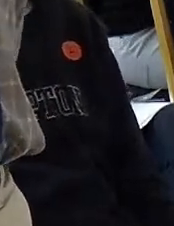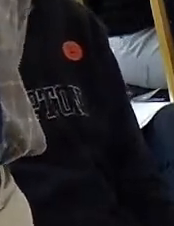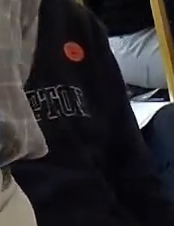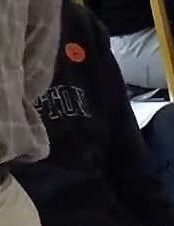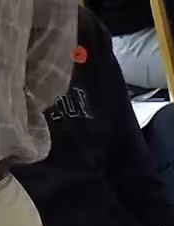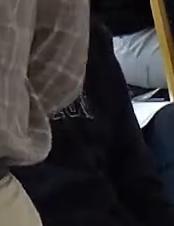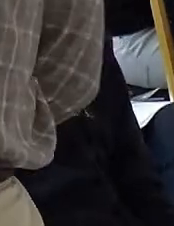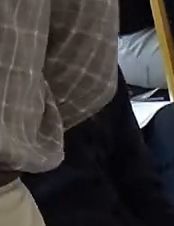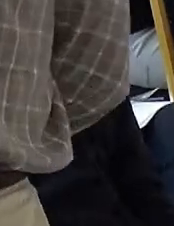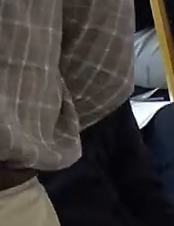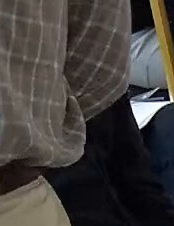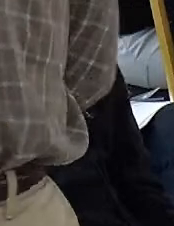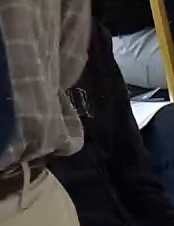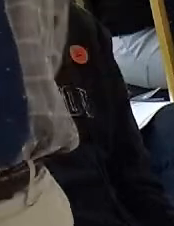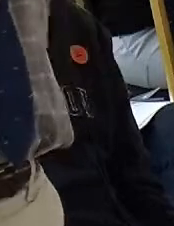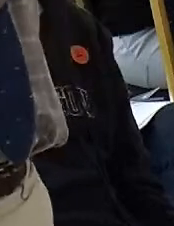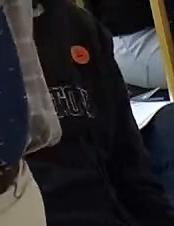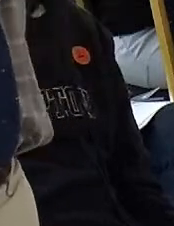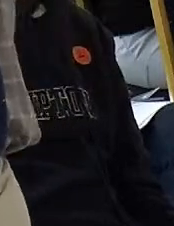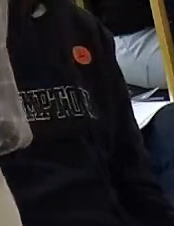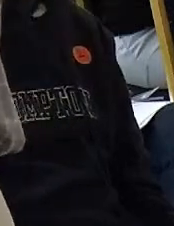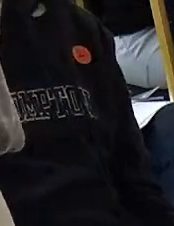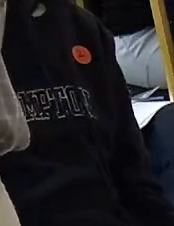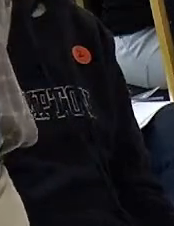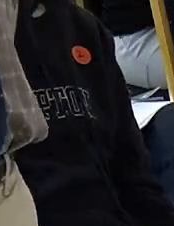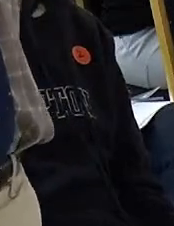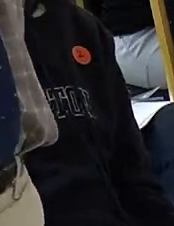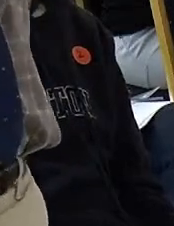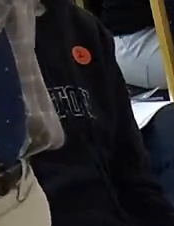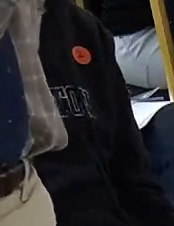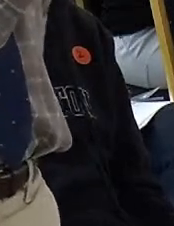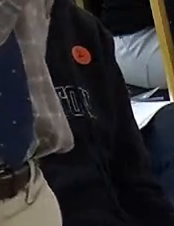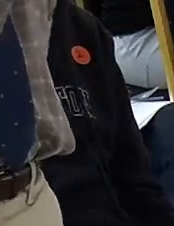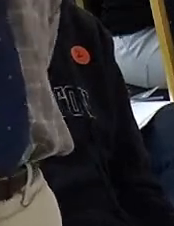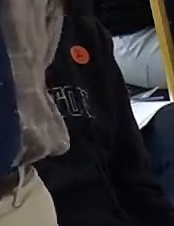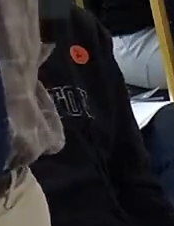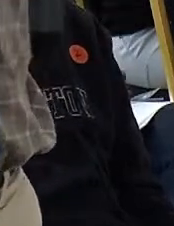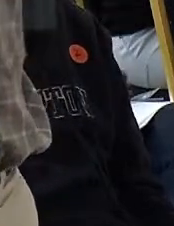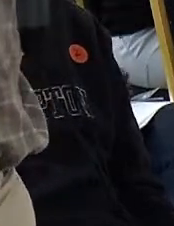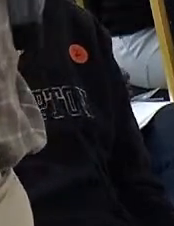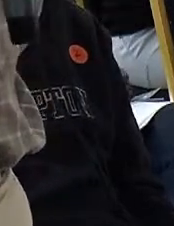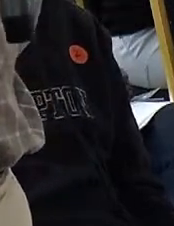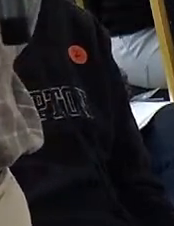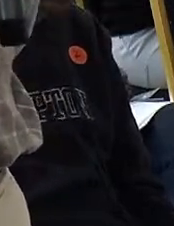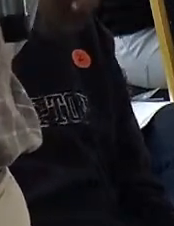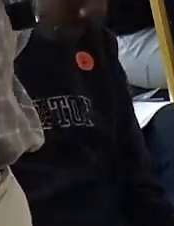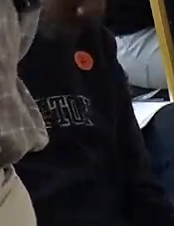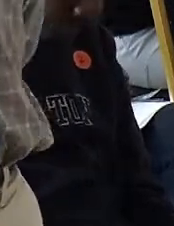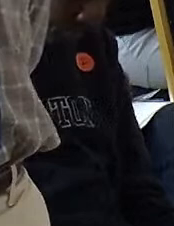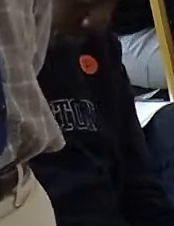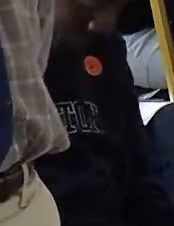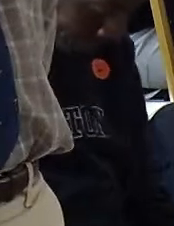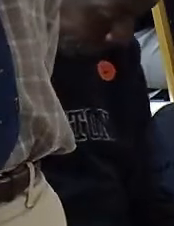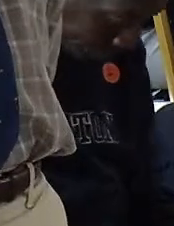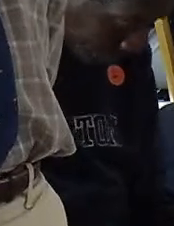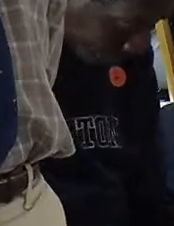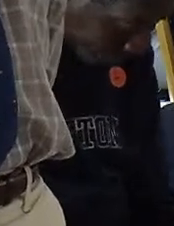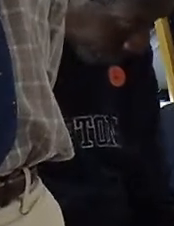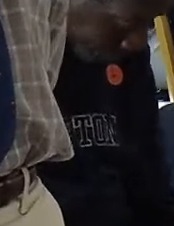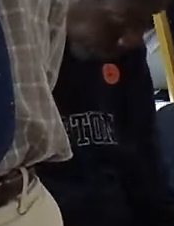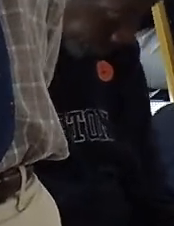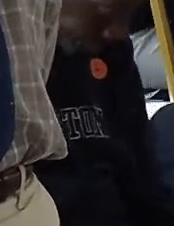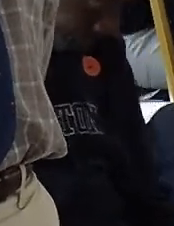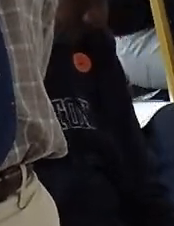Greetings, honorable members, and greetings to the public. Nya ke utlwile sentle bagolo. I have